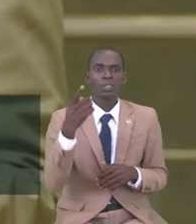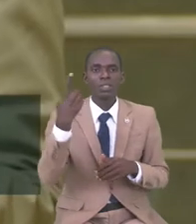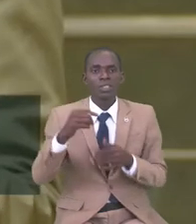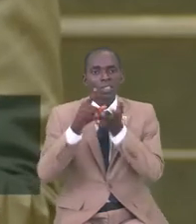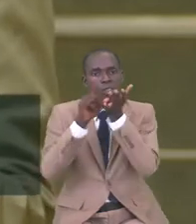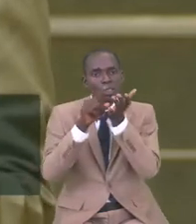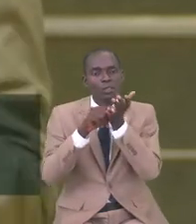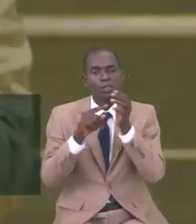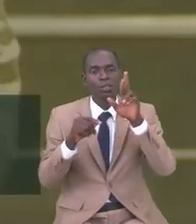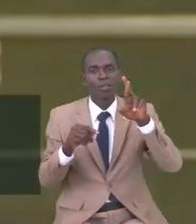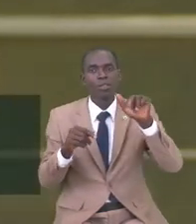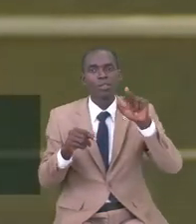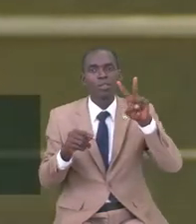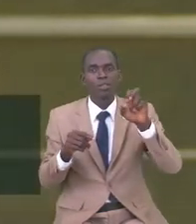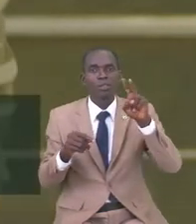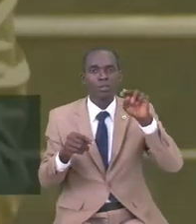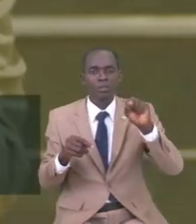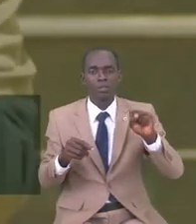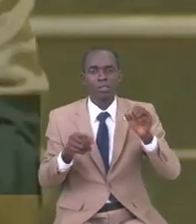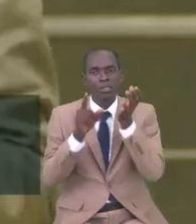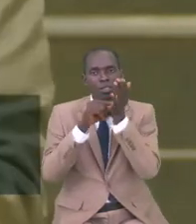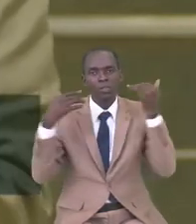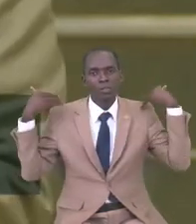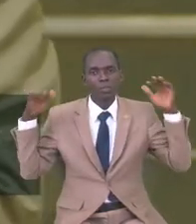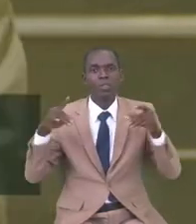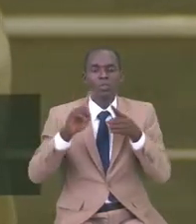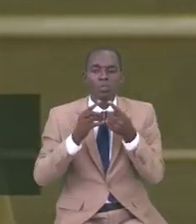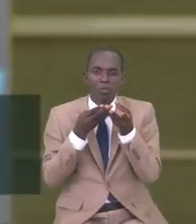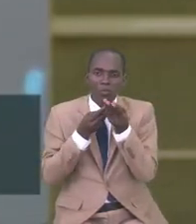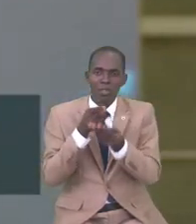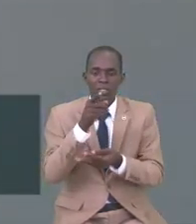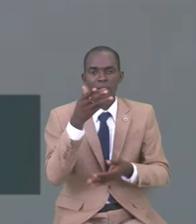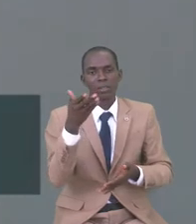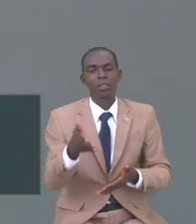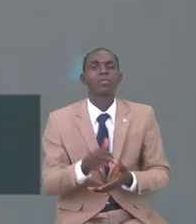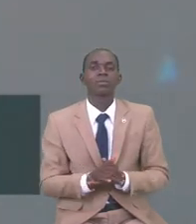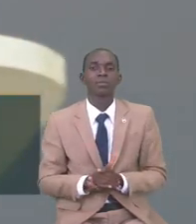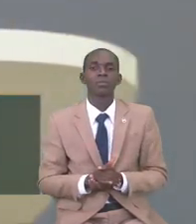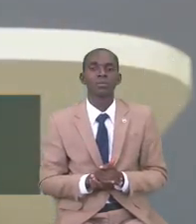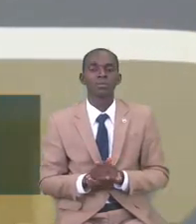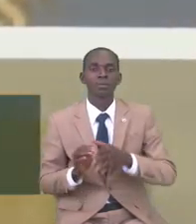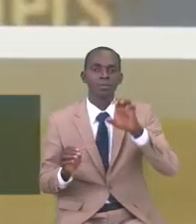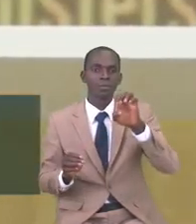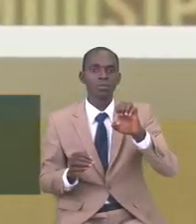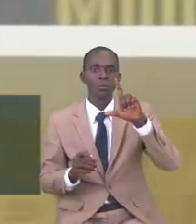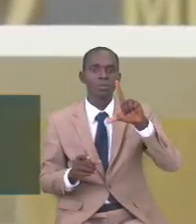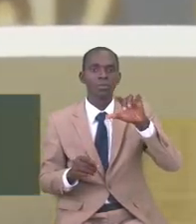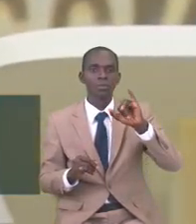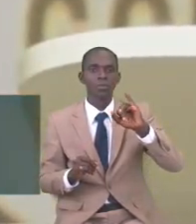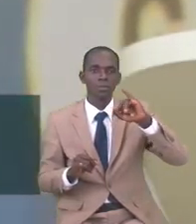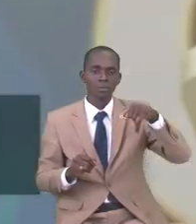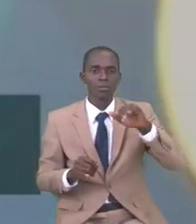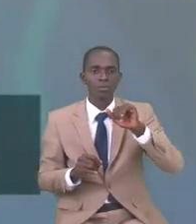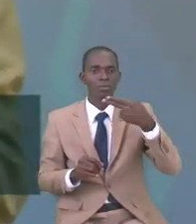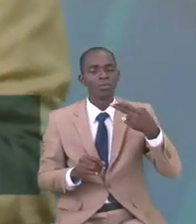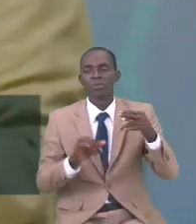ravens to feed thee there. Elijah did not ask the